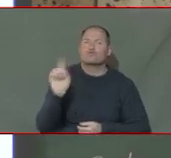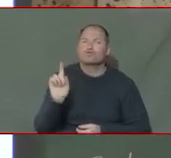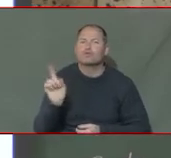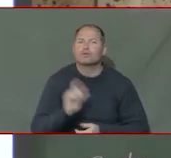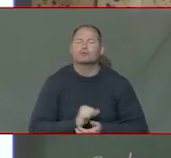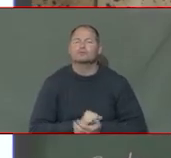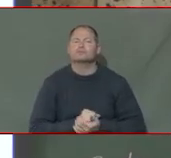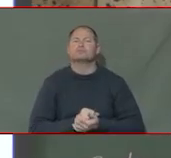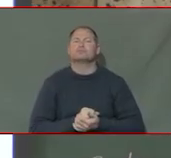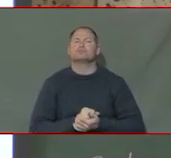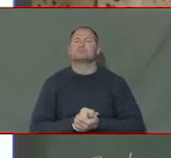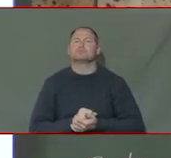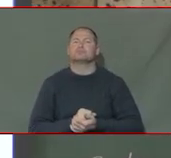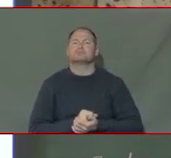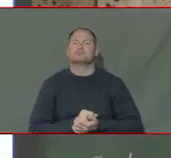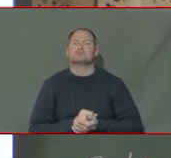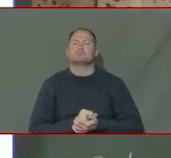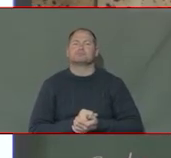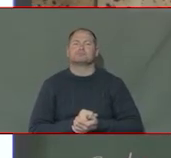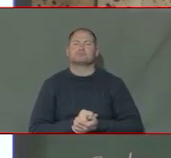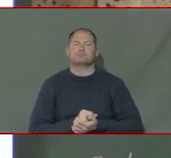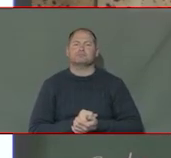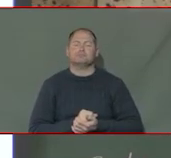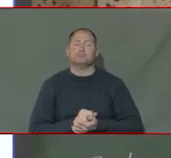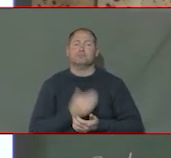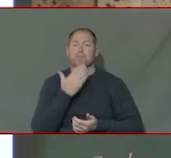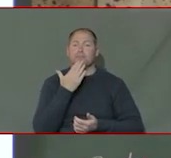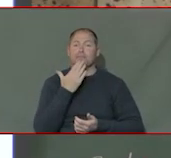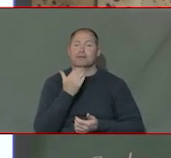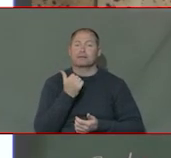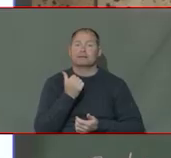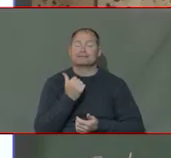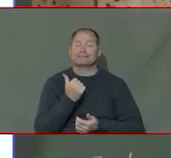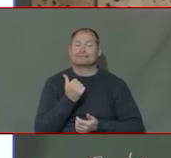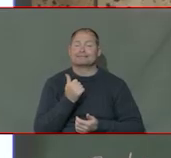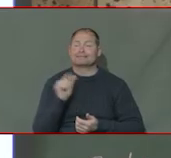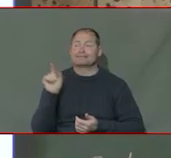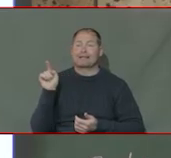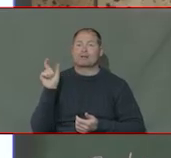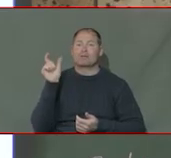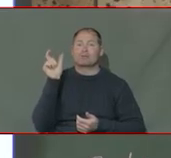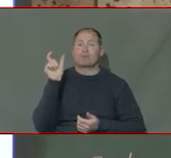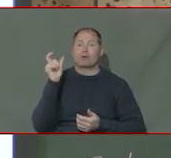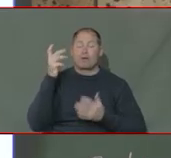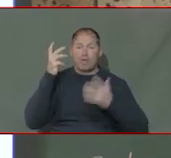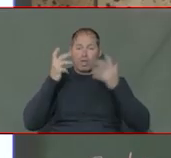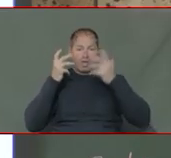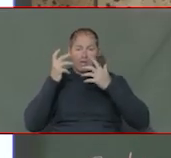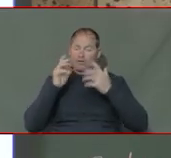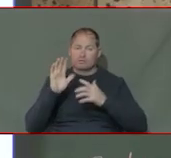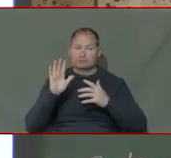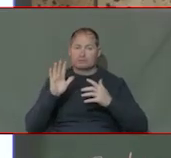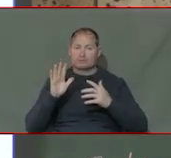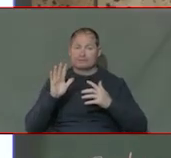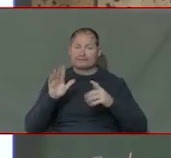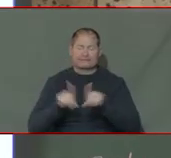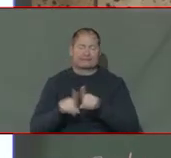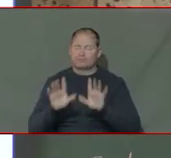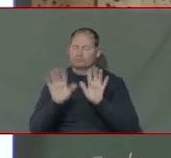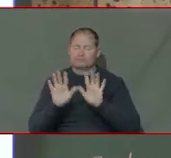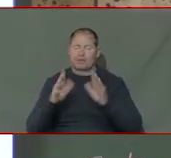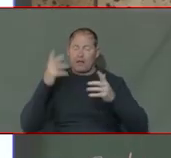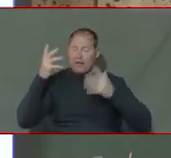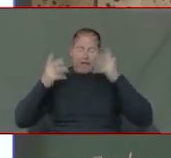this word that we use? Do not. Please write there. Do not confuse. Can you quickly write it down? Do